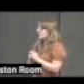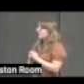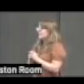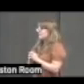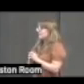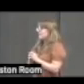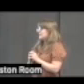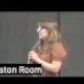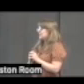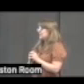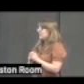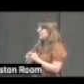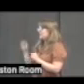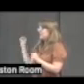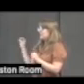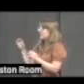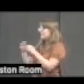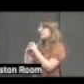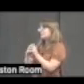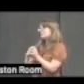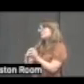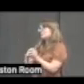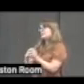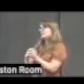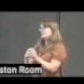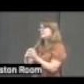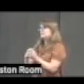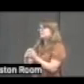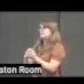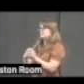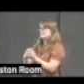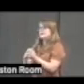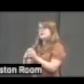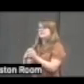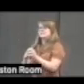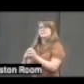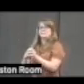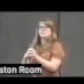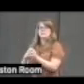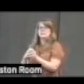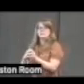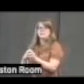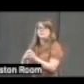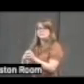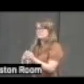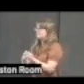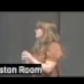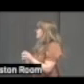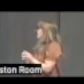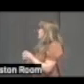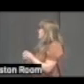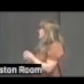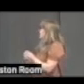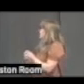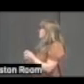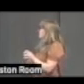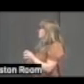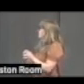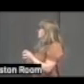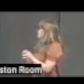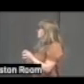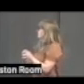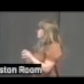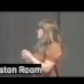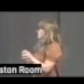is a subset of the pygmy rabbits from Idaho, but it's been isolated for so long that it has its own special subspecies. It started